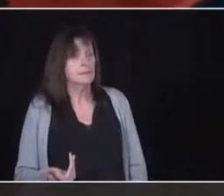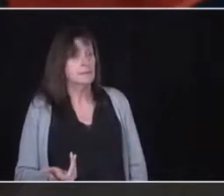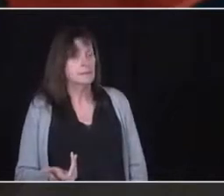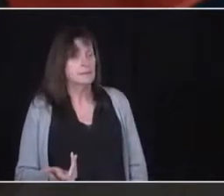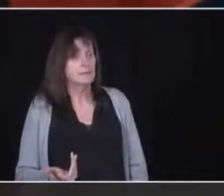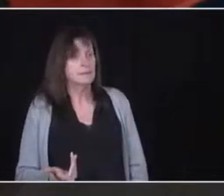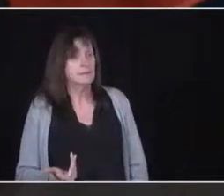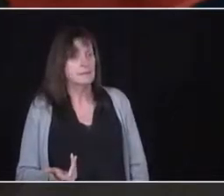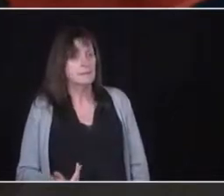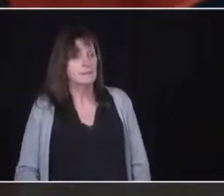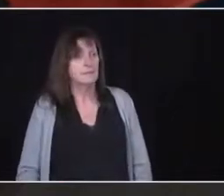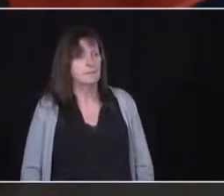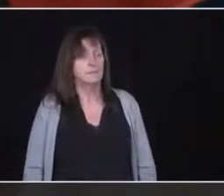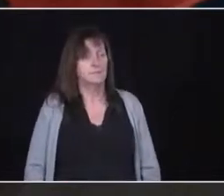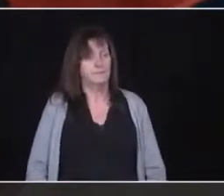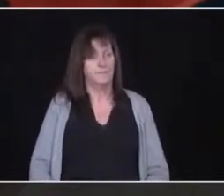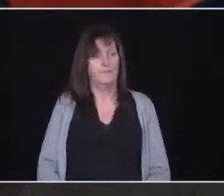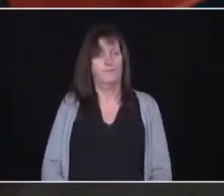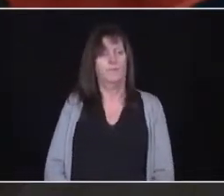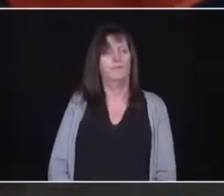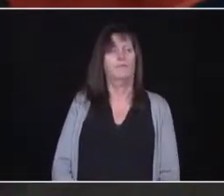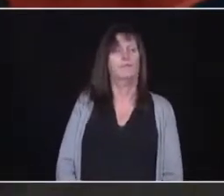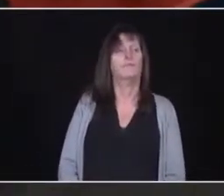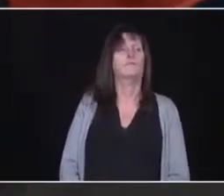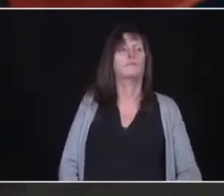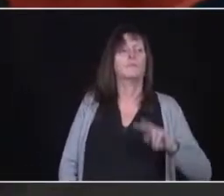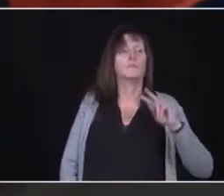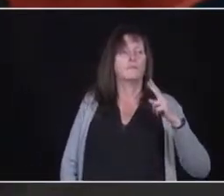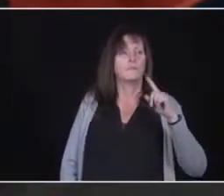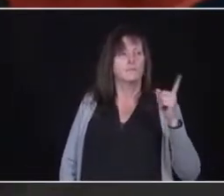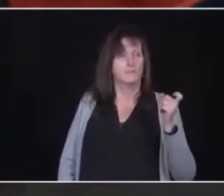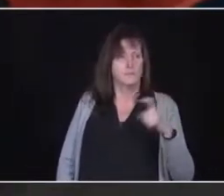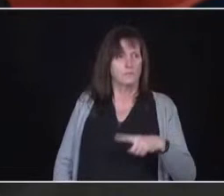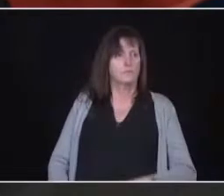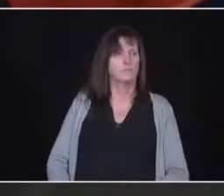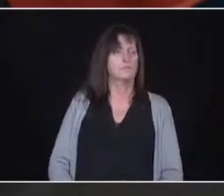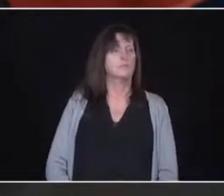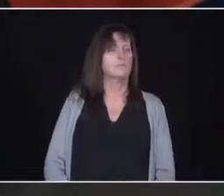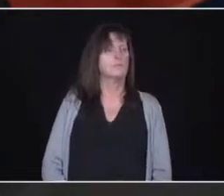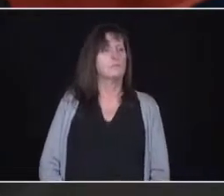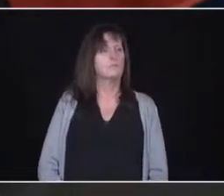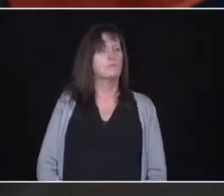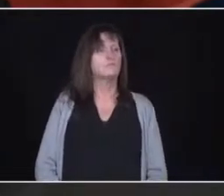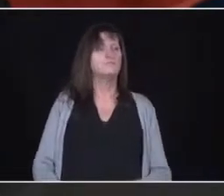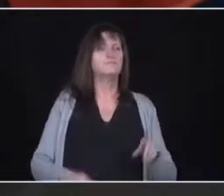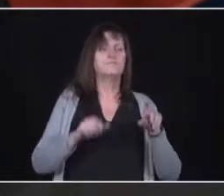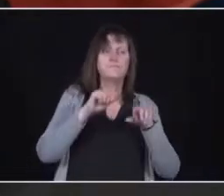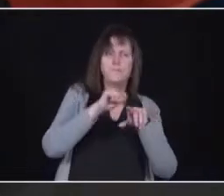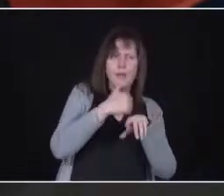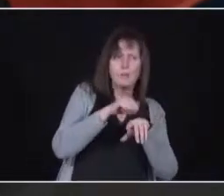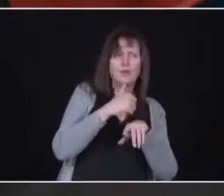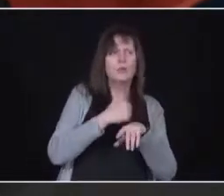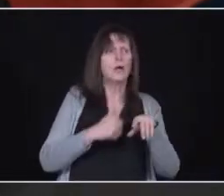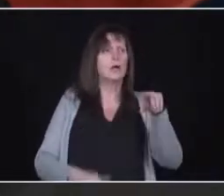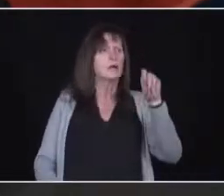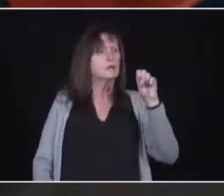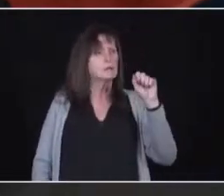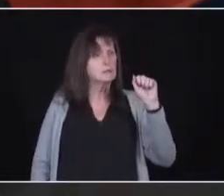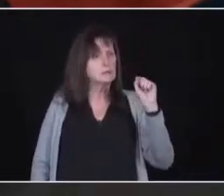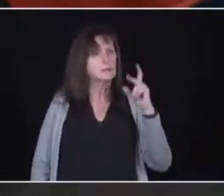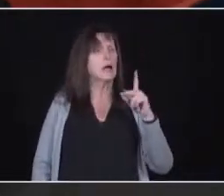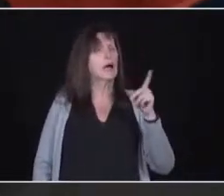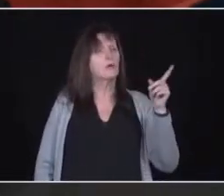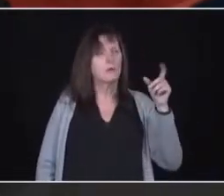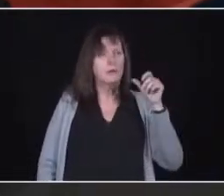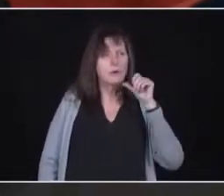Ontario asked for help, and Alberta and Saskatchewan aren't sending healthcare workers to Ontario. Quebec still hasn't decided.